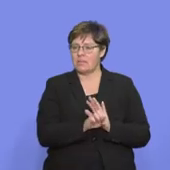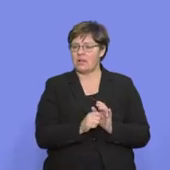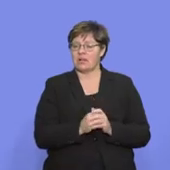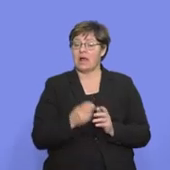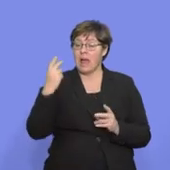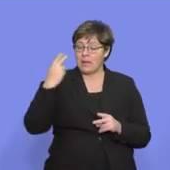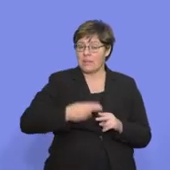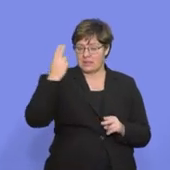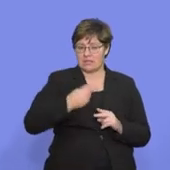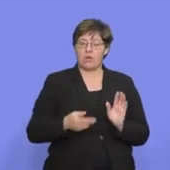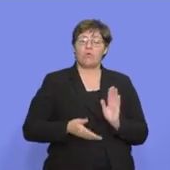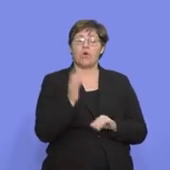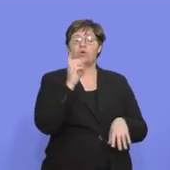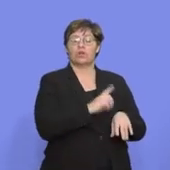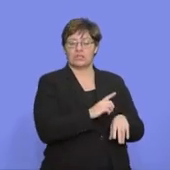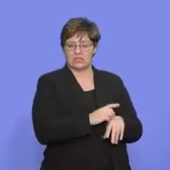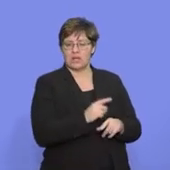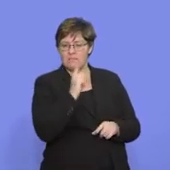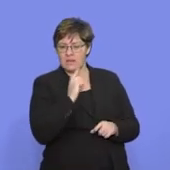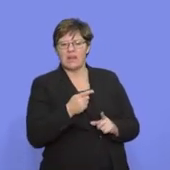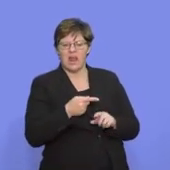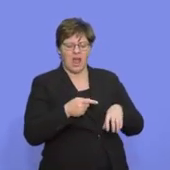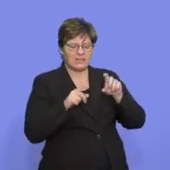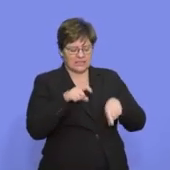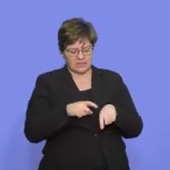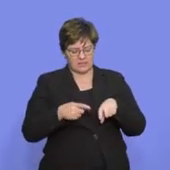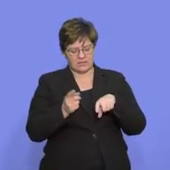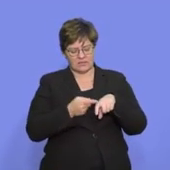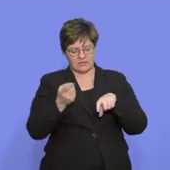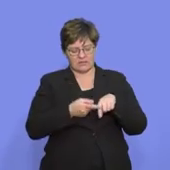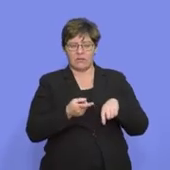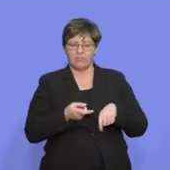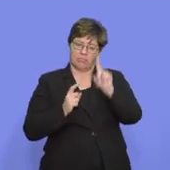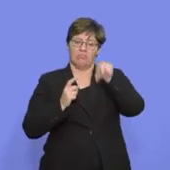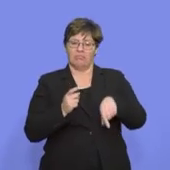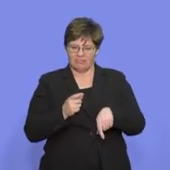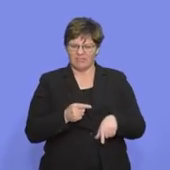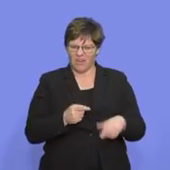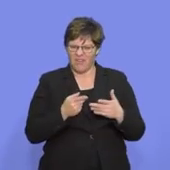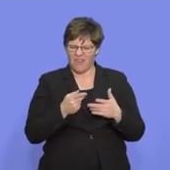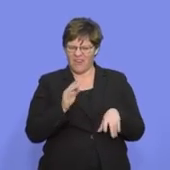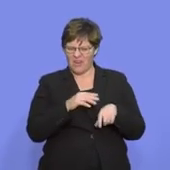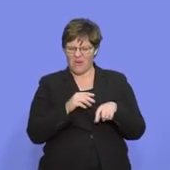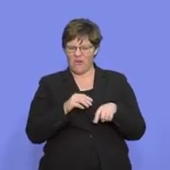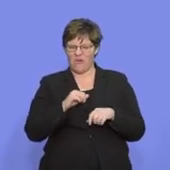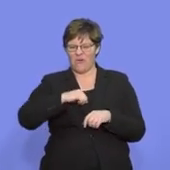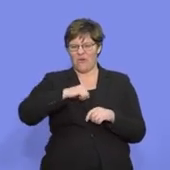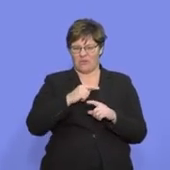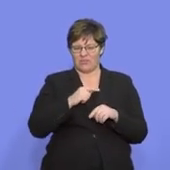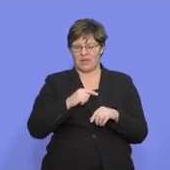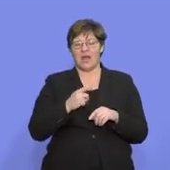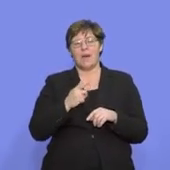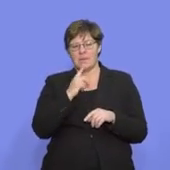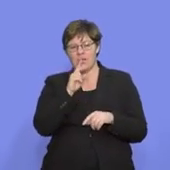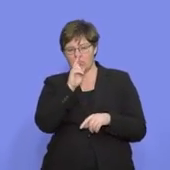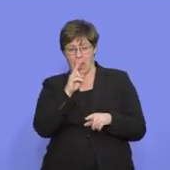you go to the doctor, they will usually have a little hammer and hit you on the leg. He's not like in pain and stuff. You just want to